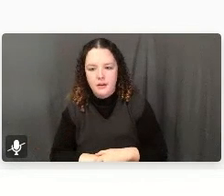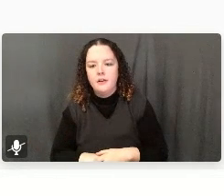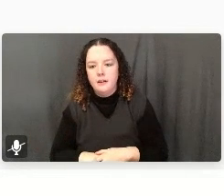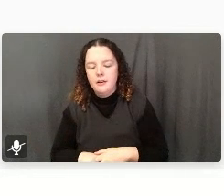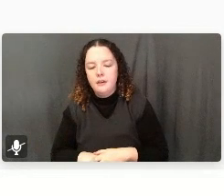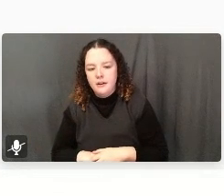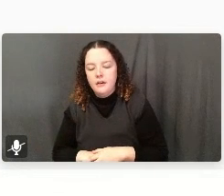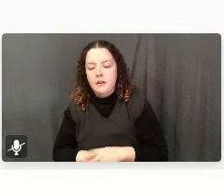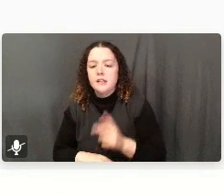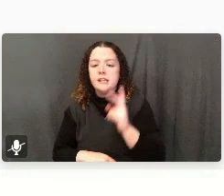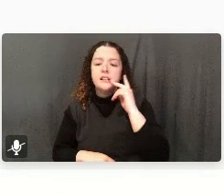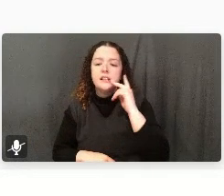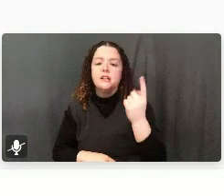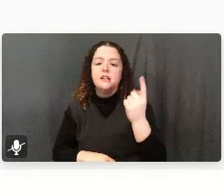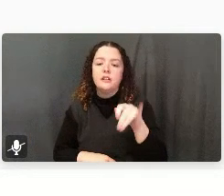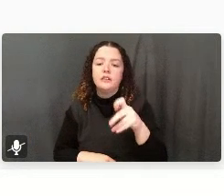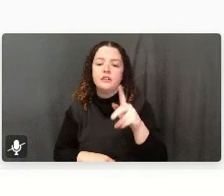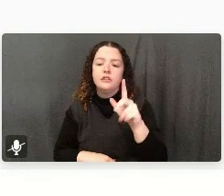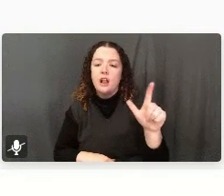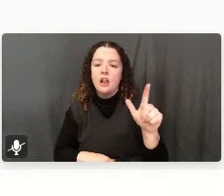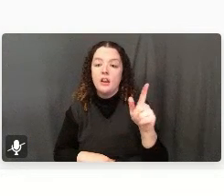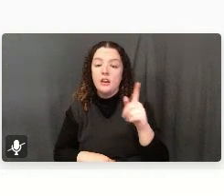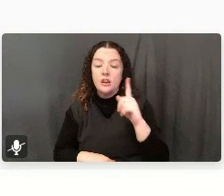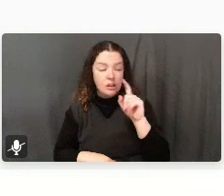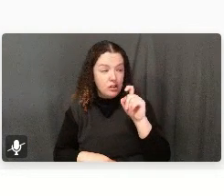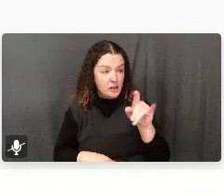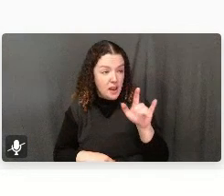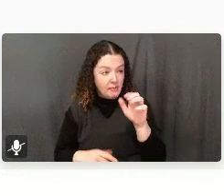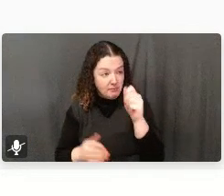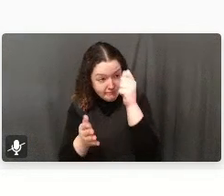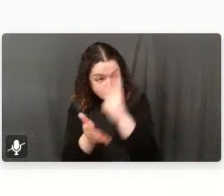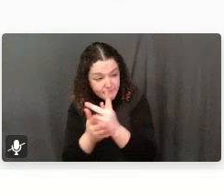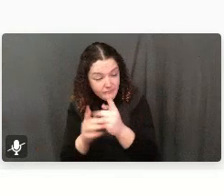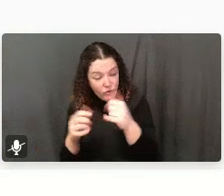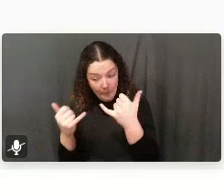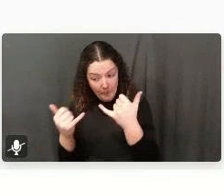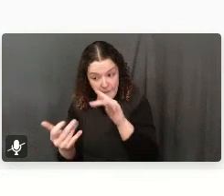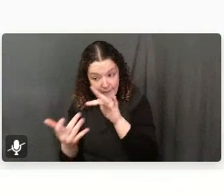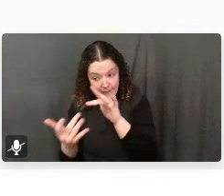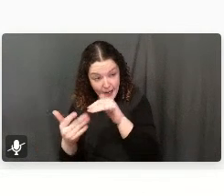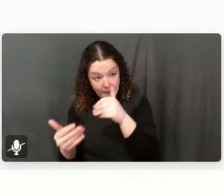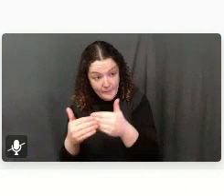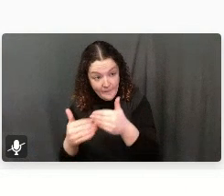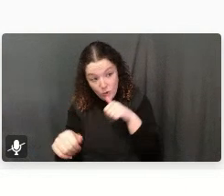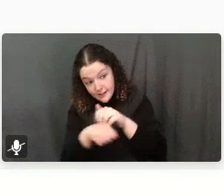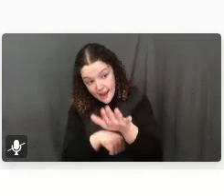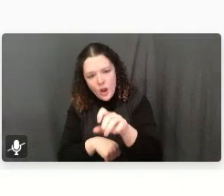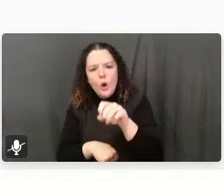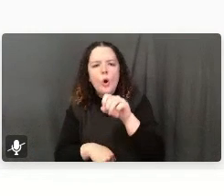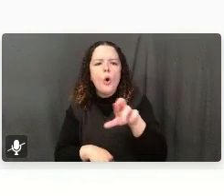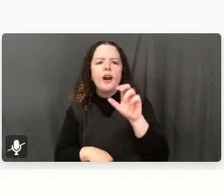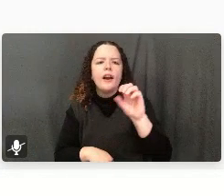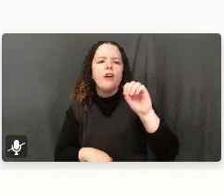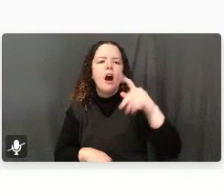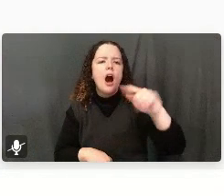I see a question from Jill. Do we need to ask permission from our current contacts before sending a newsletter, or is the opt out in the email